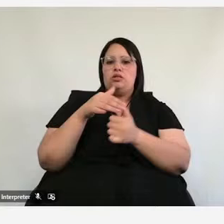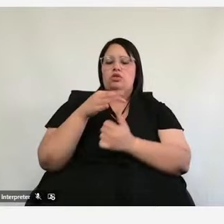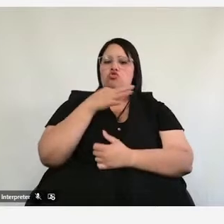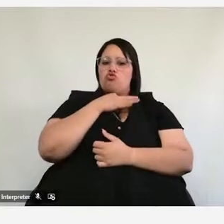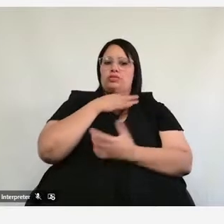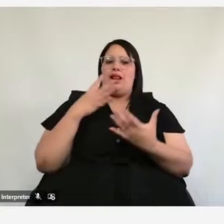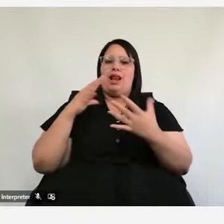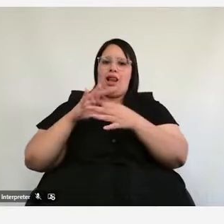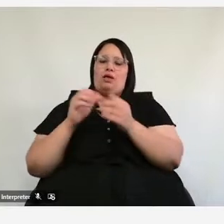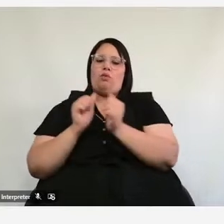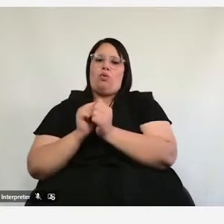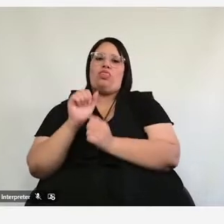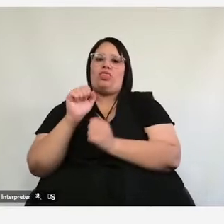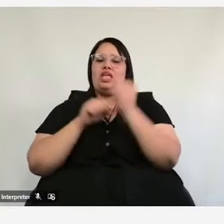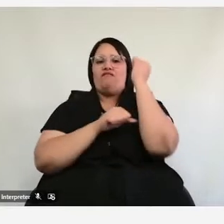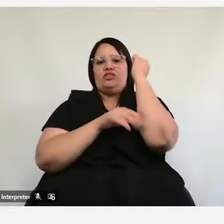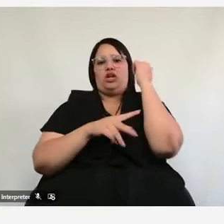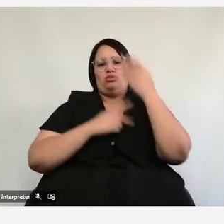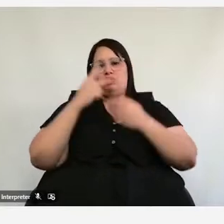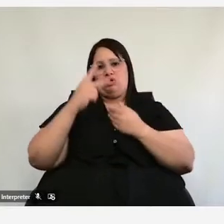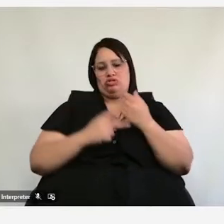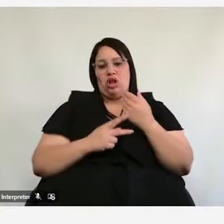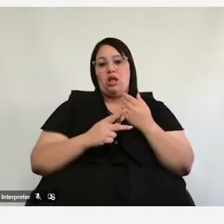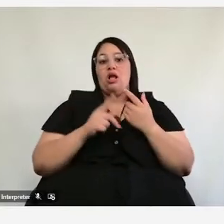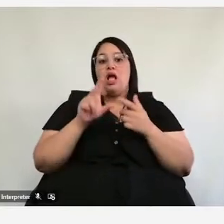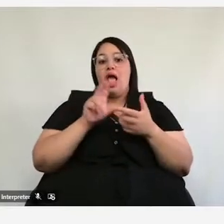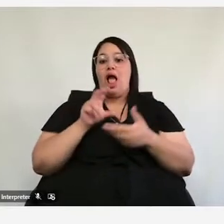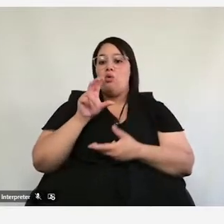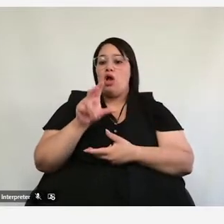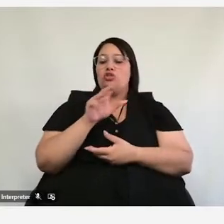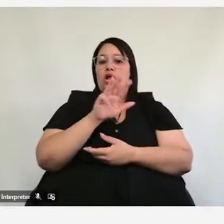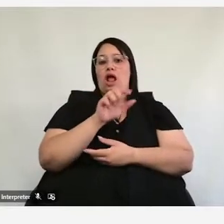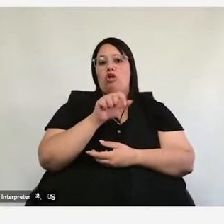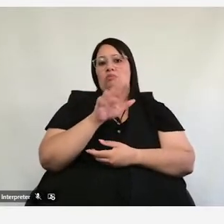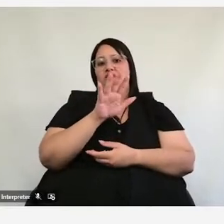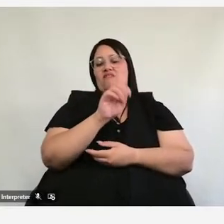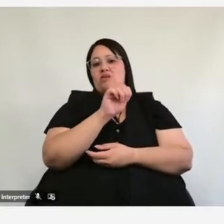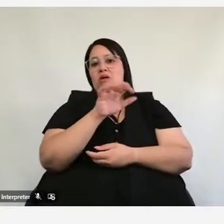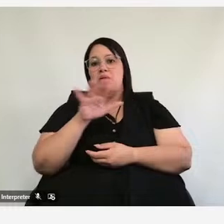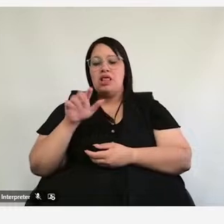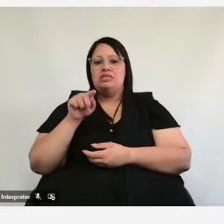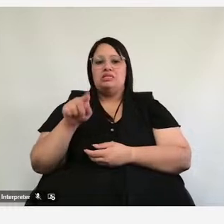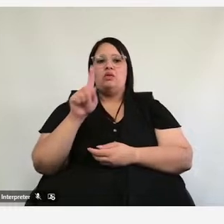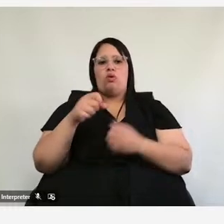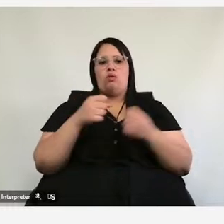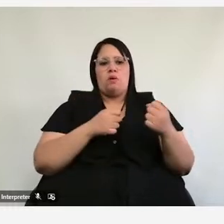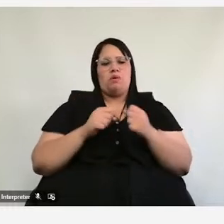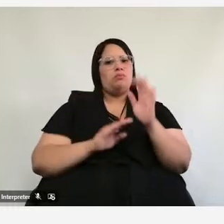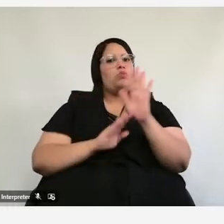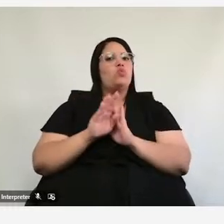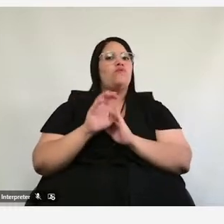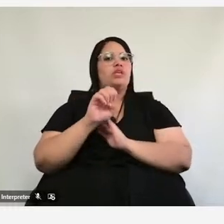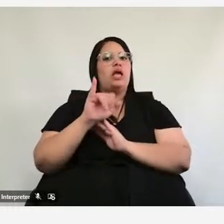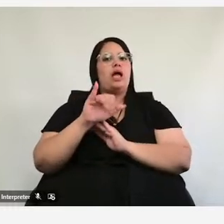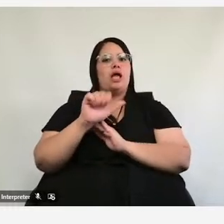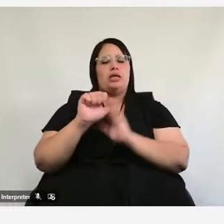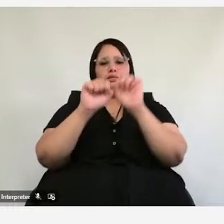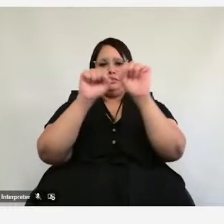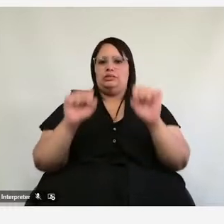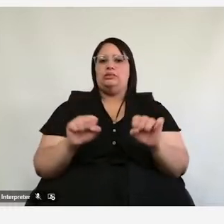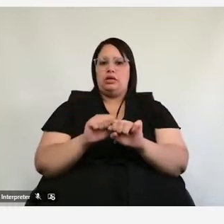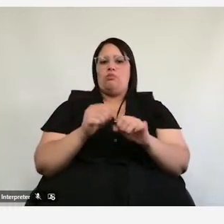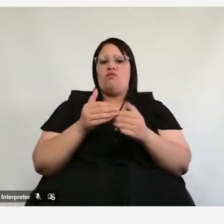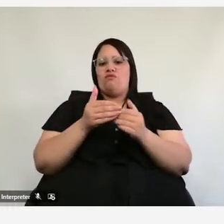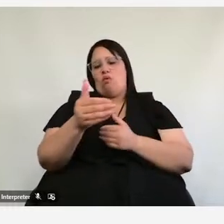associated with infrastructure projects. The allocation of 9.5 million rand will strengthen the EIA systems over